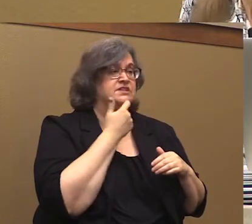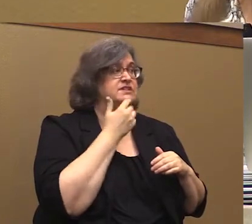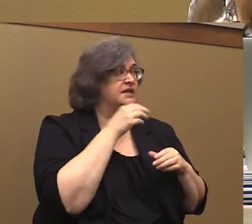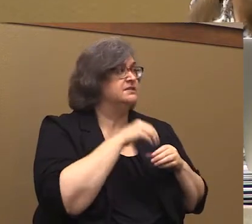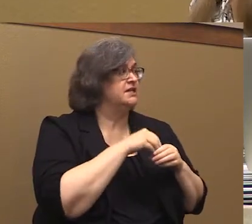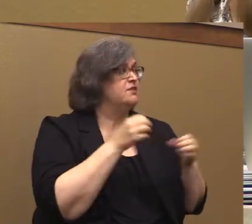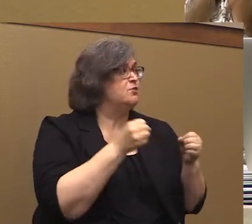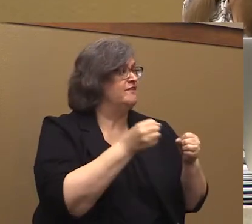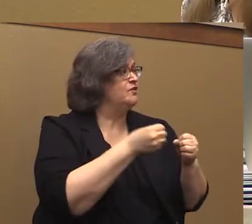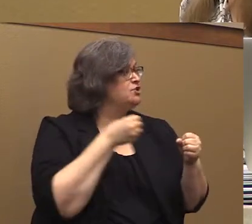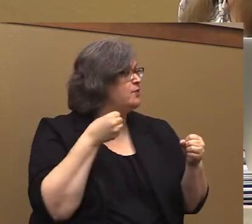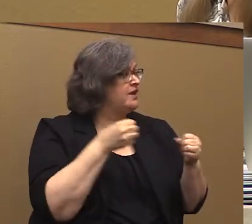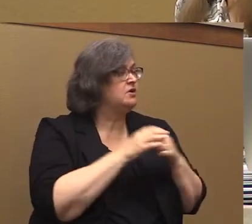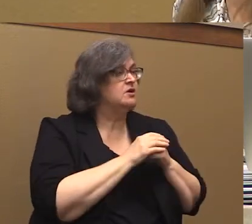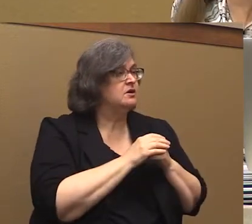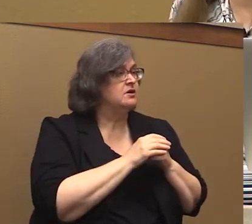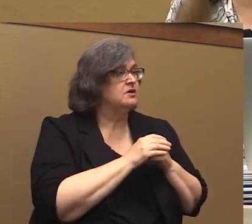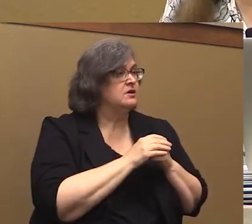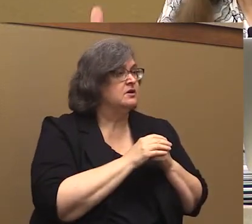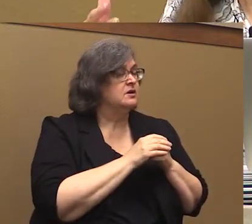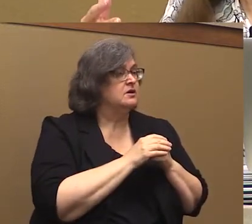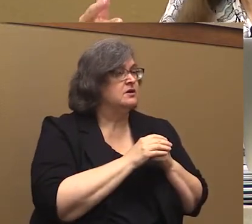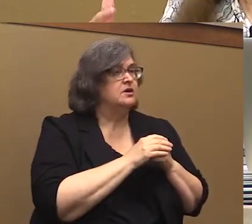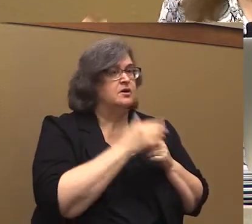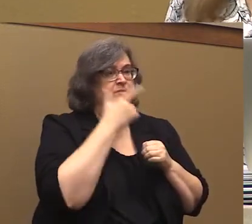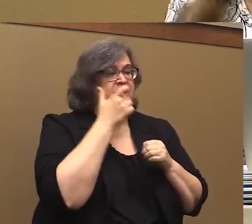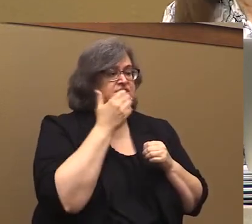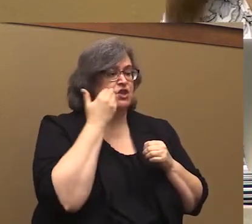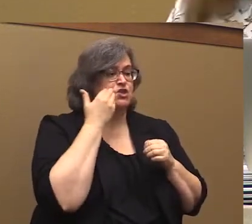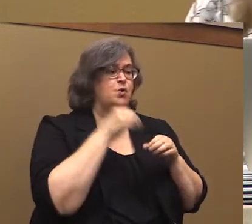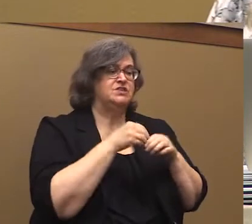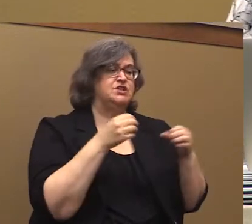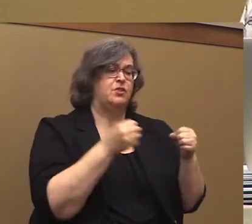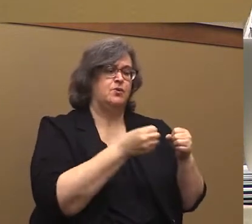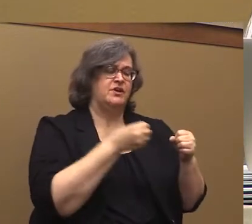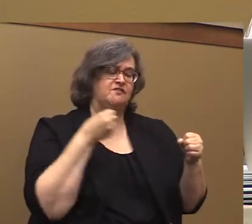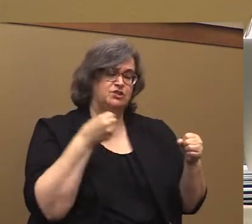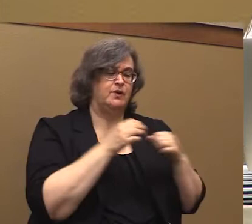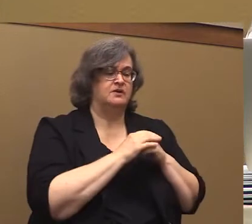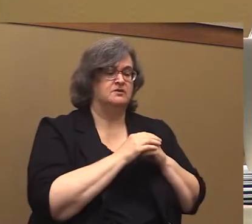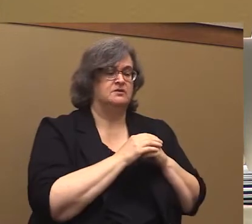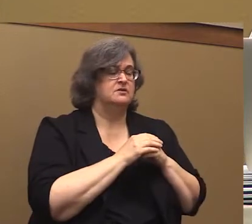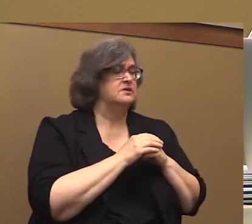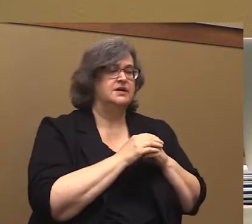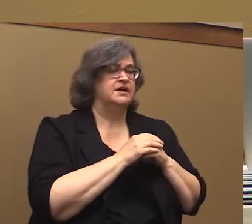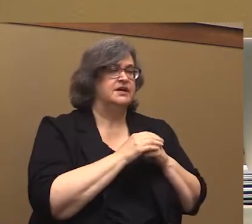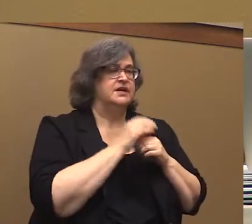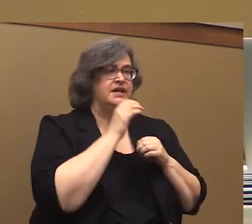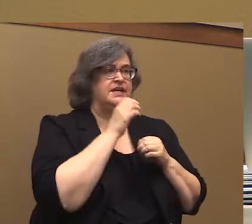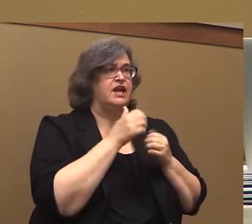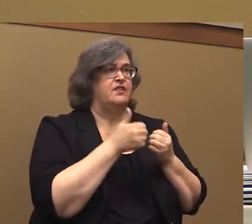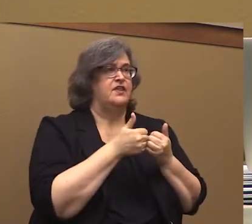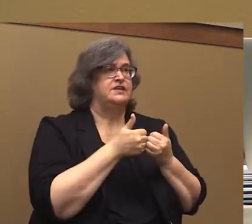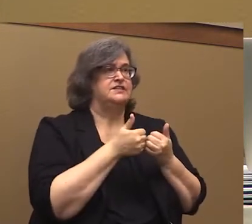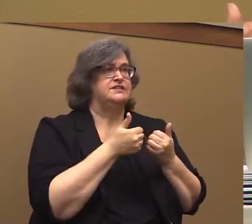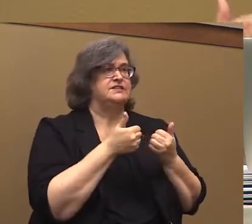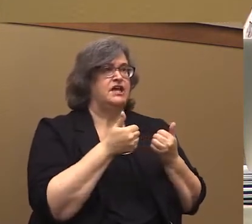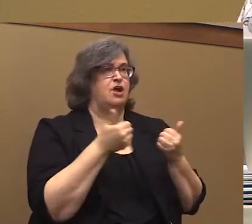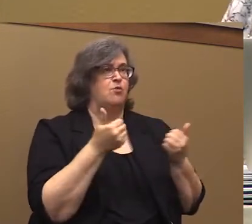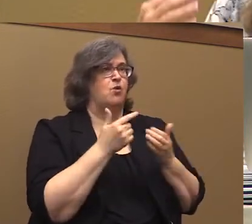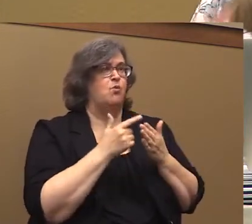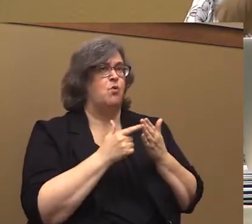in the refrigerator because they know it's in the refrigerator, and they're not